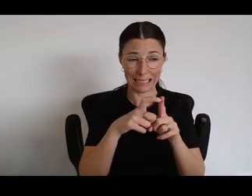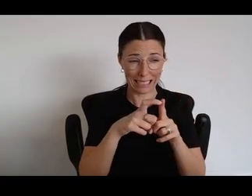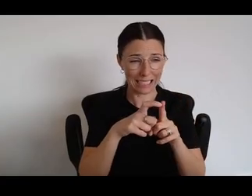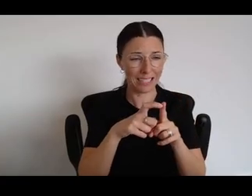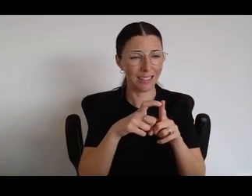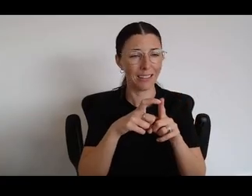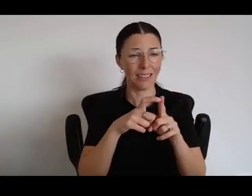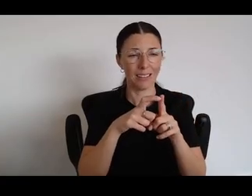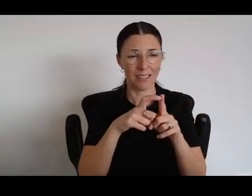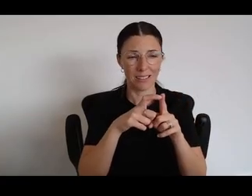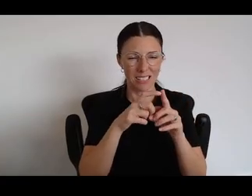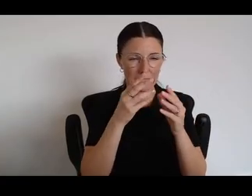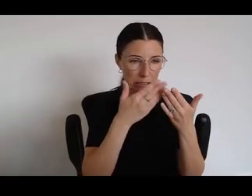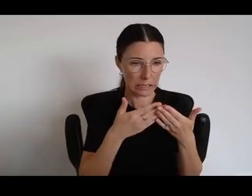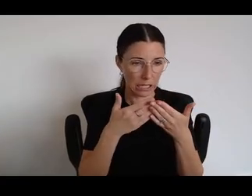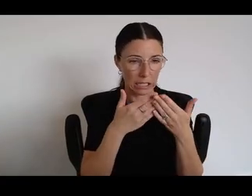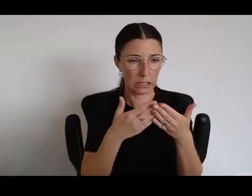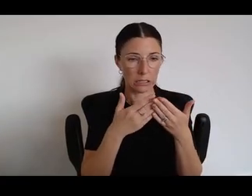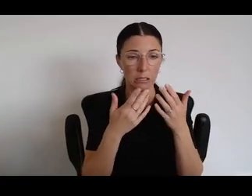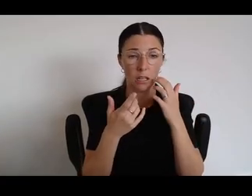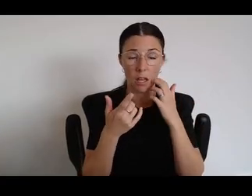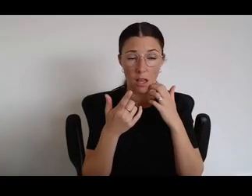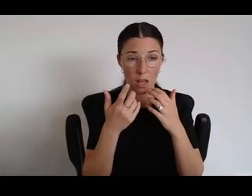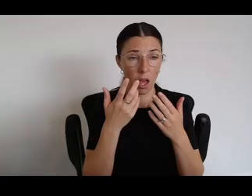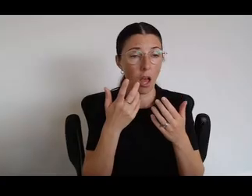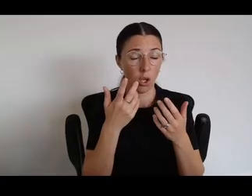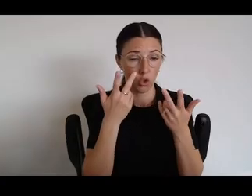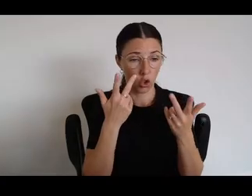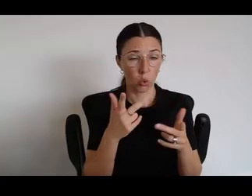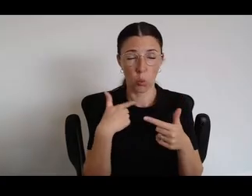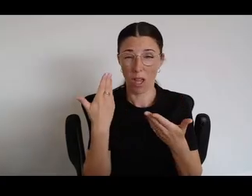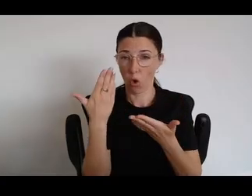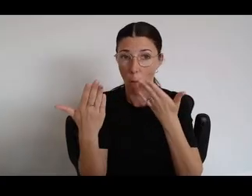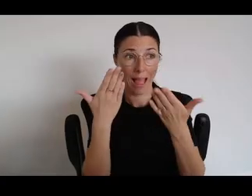thing, that we are comparing education systems now in terms of their performance, the